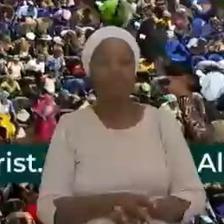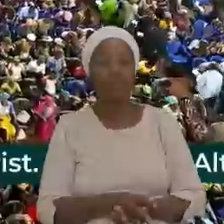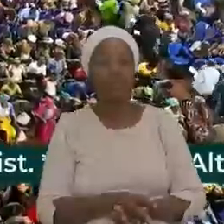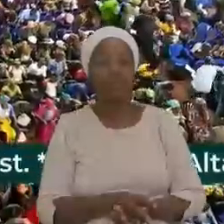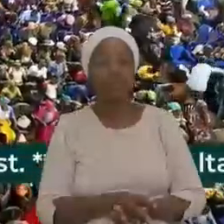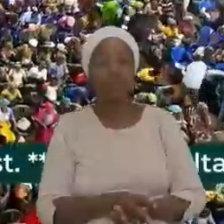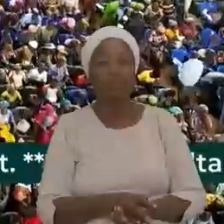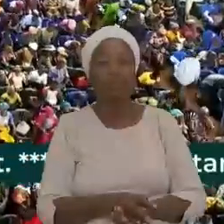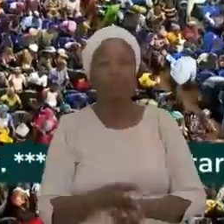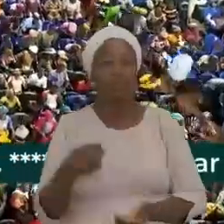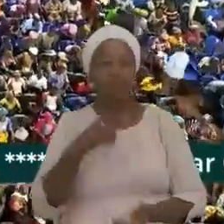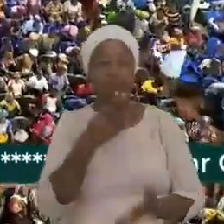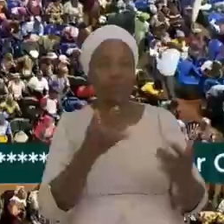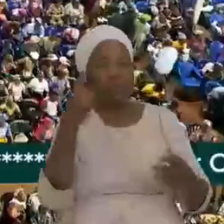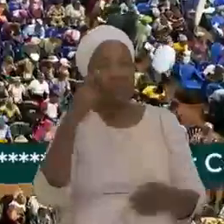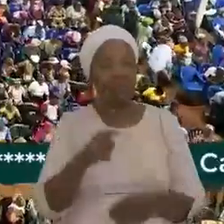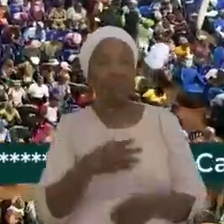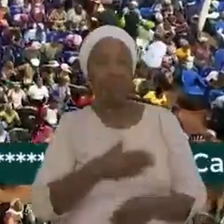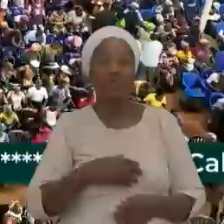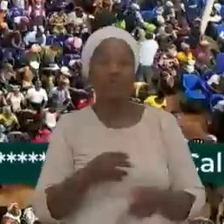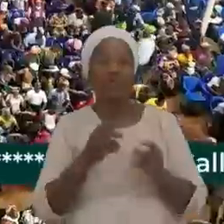We are waiting for you. Hurry up, hurry up.